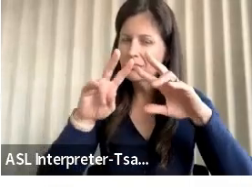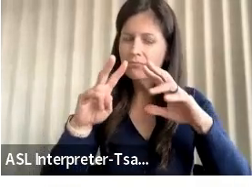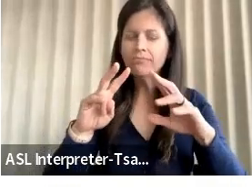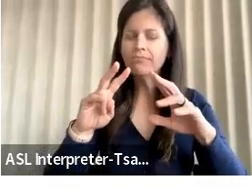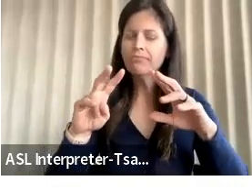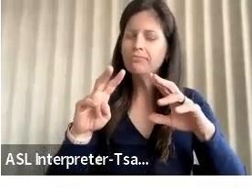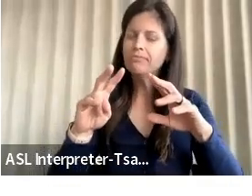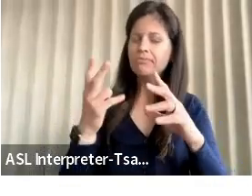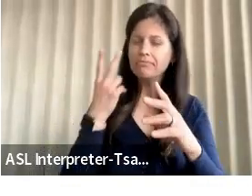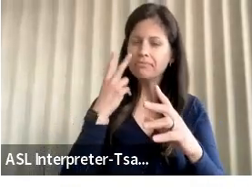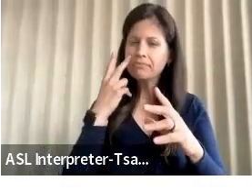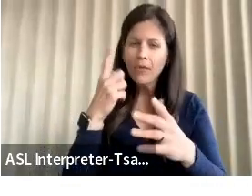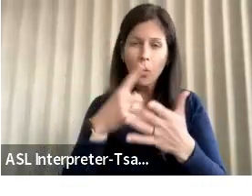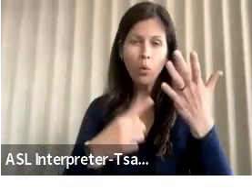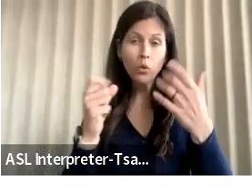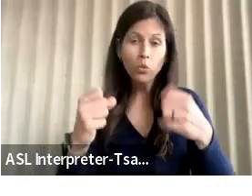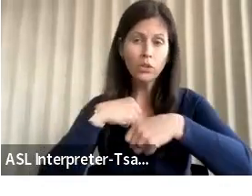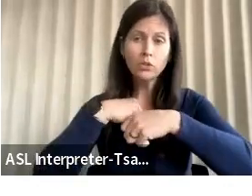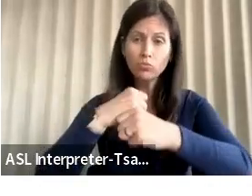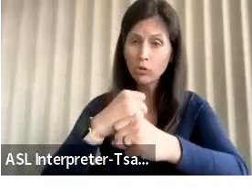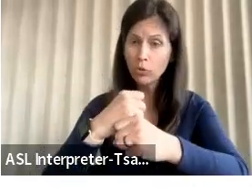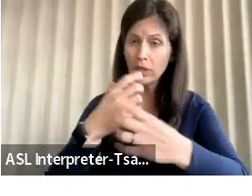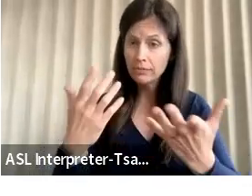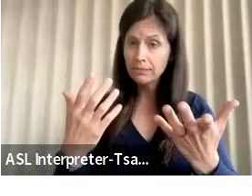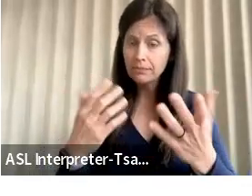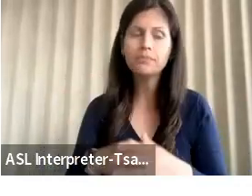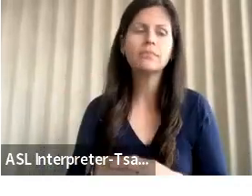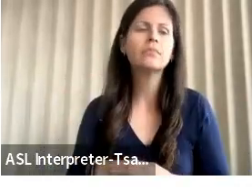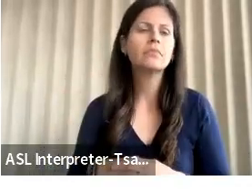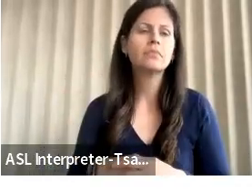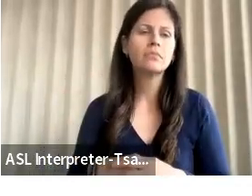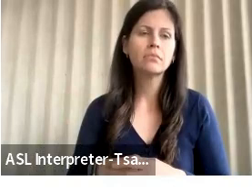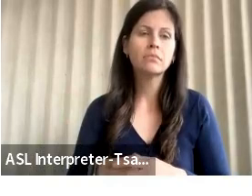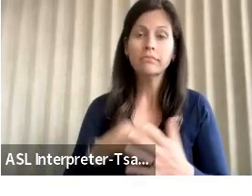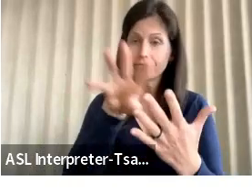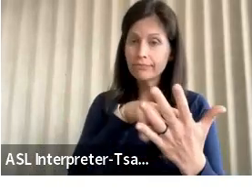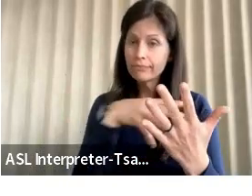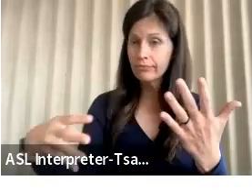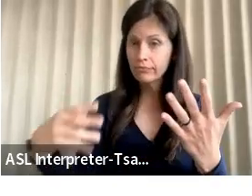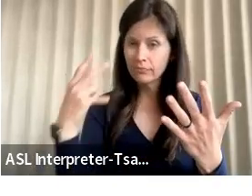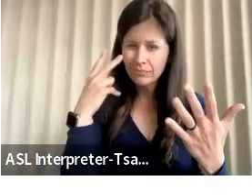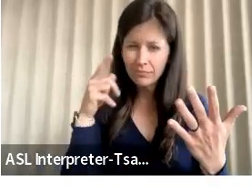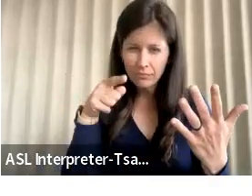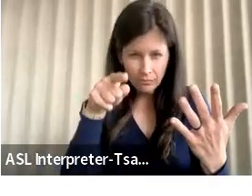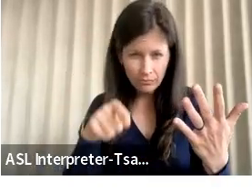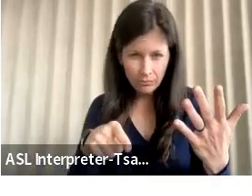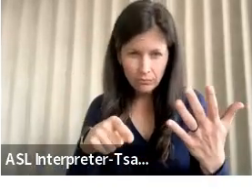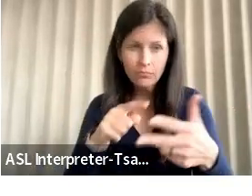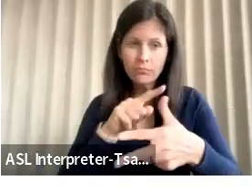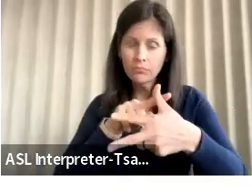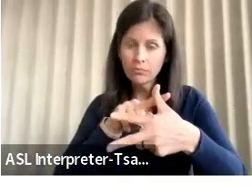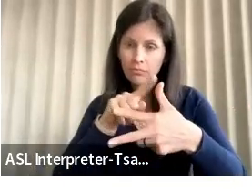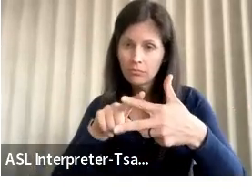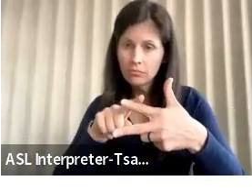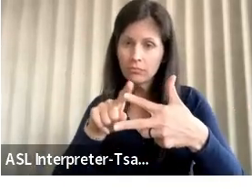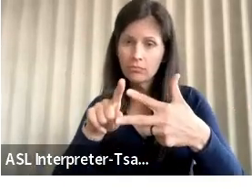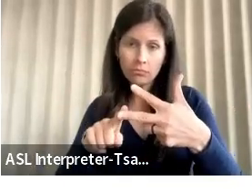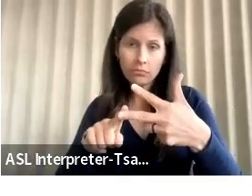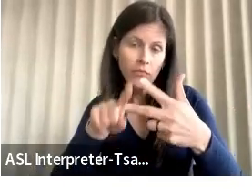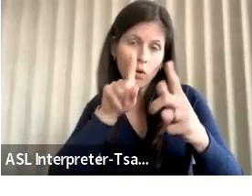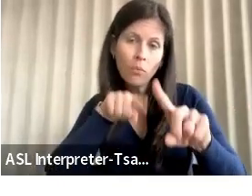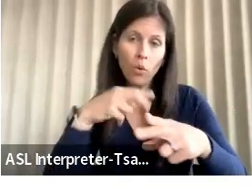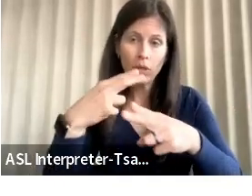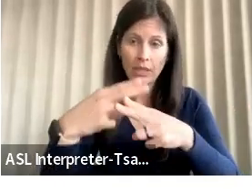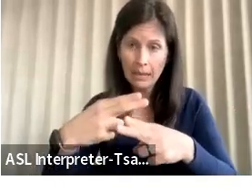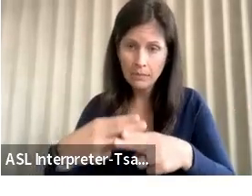available for you to generate. Listed in the table below are the three report names